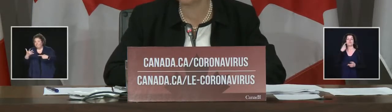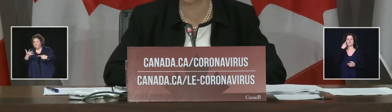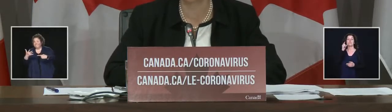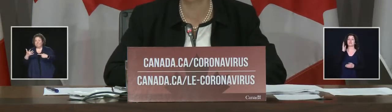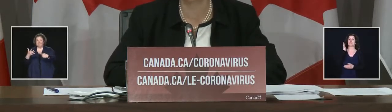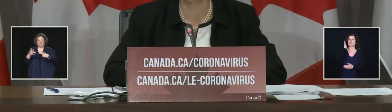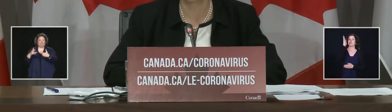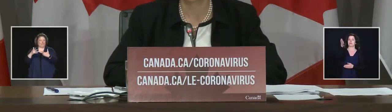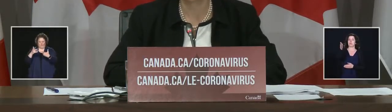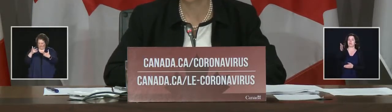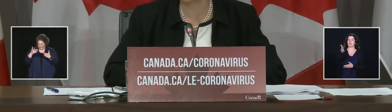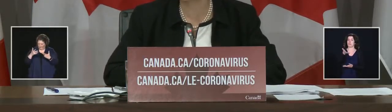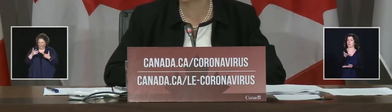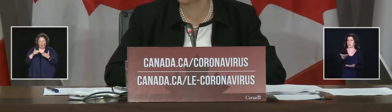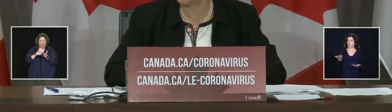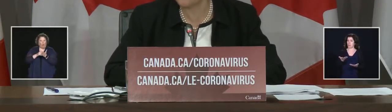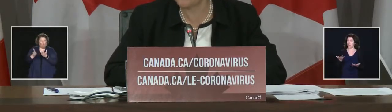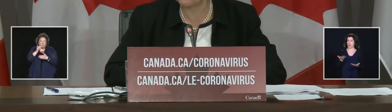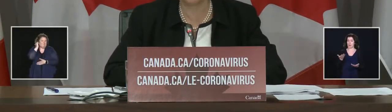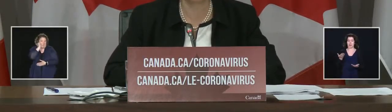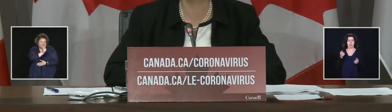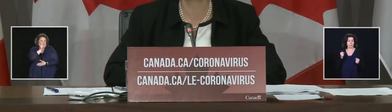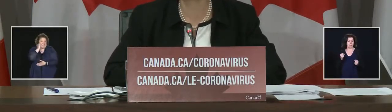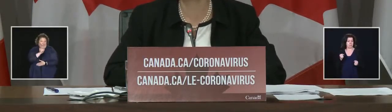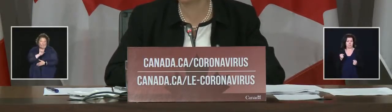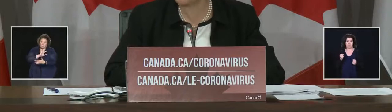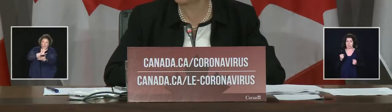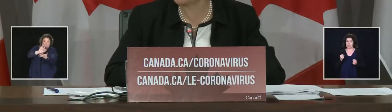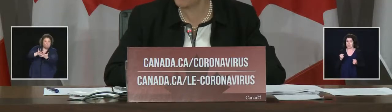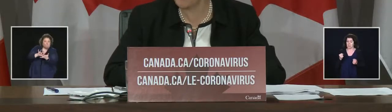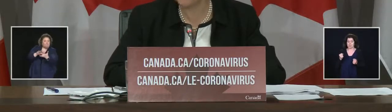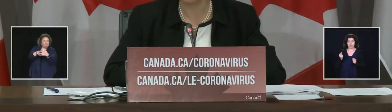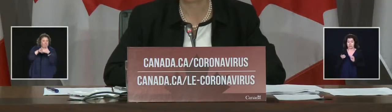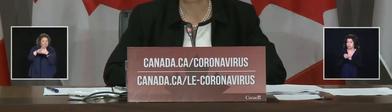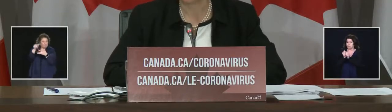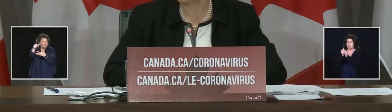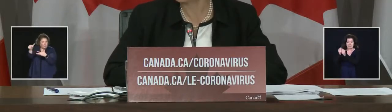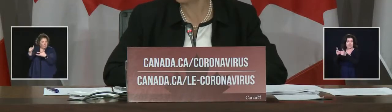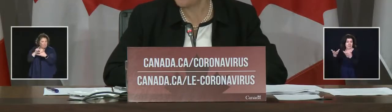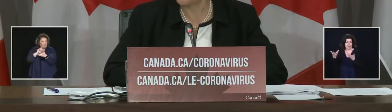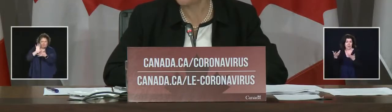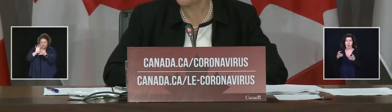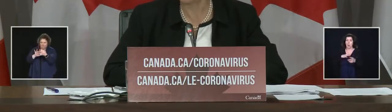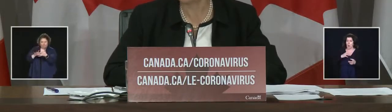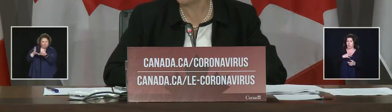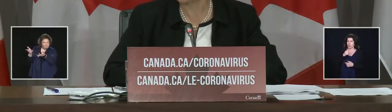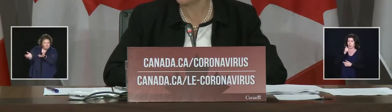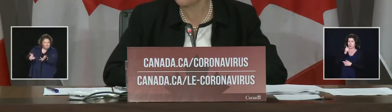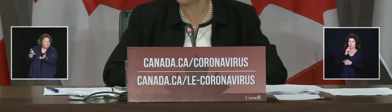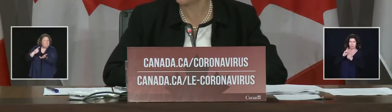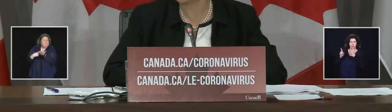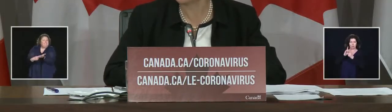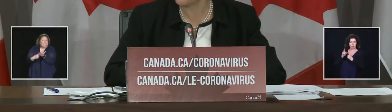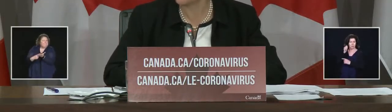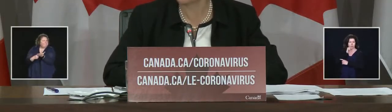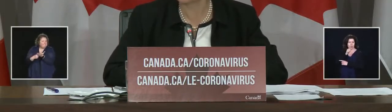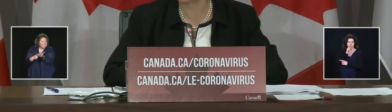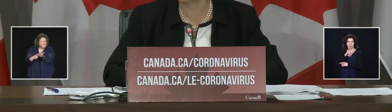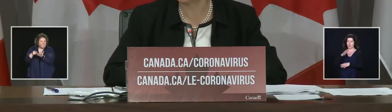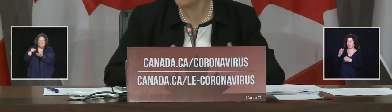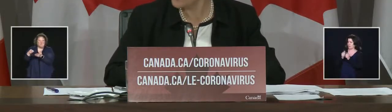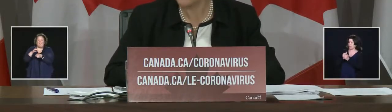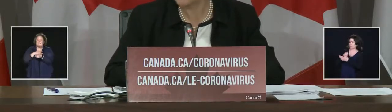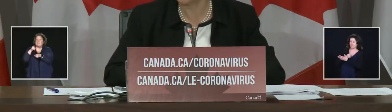daily conversations with our American neighbors about the border. I think they would agree with us that the current arrangements are